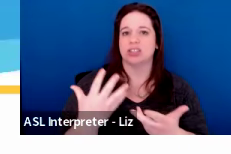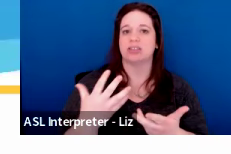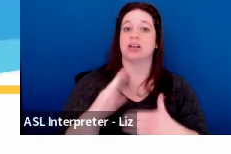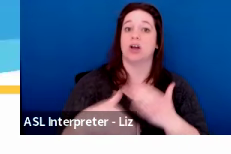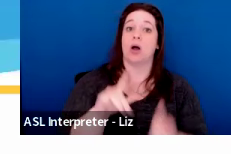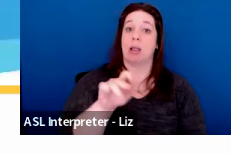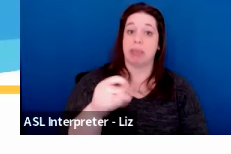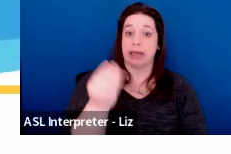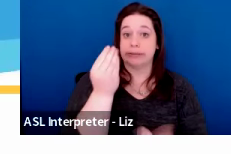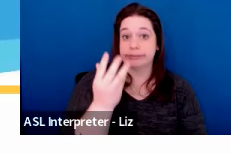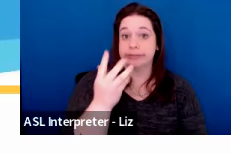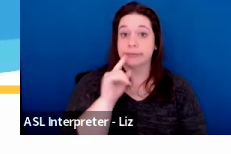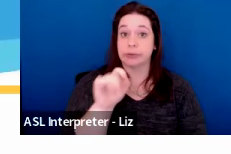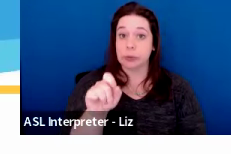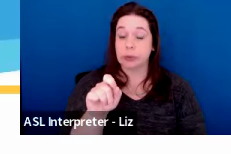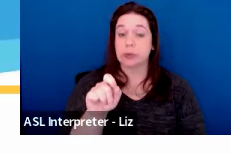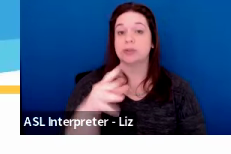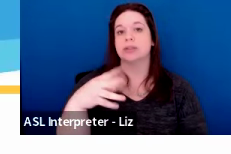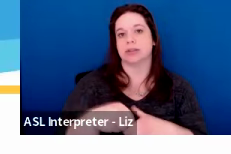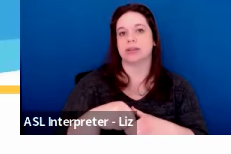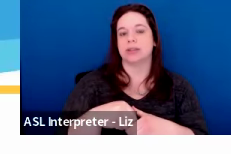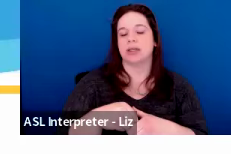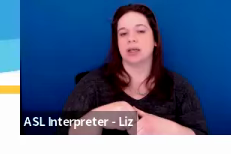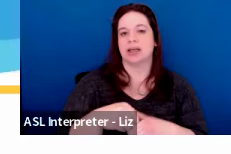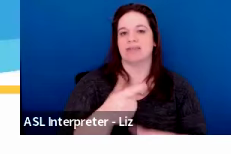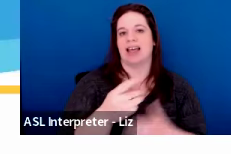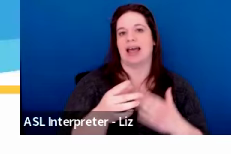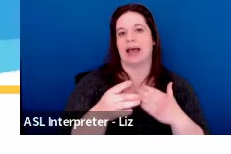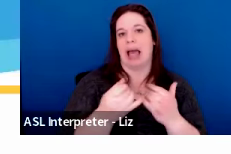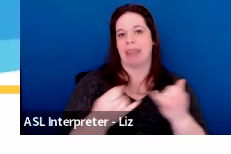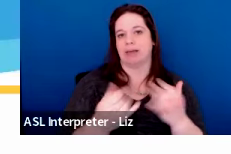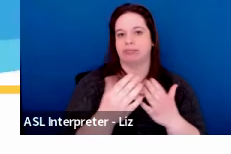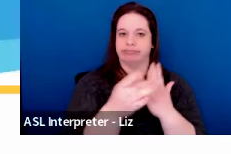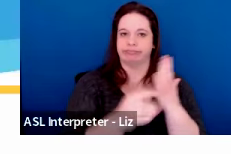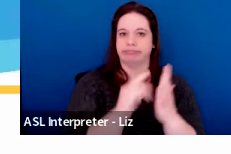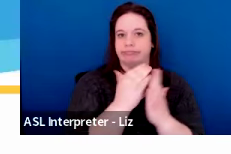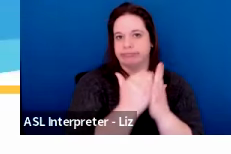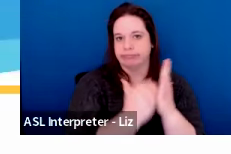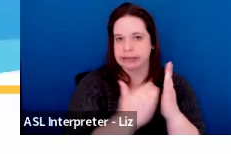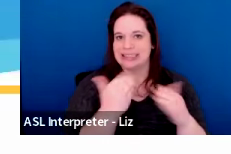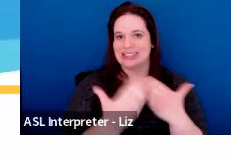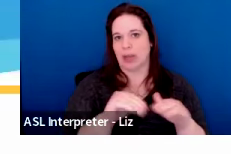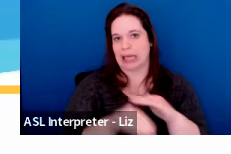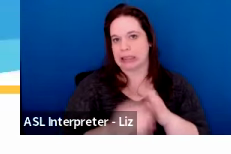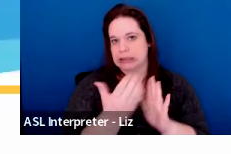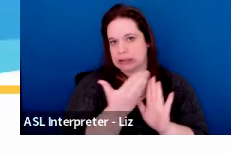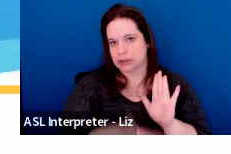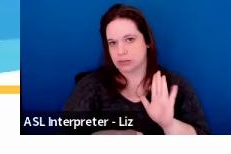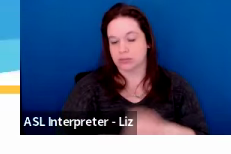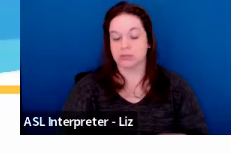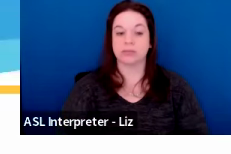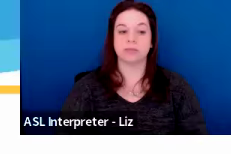links for the application tools are also in your applications, are in the guidelines to make it easier for you to be able to access them.